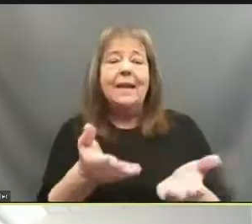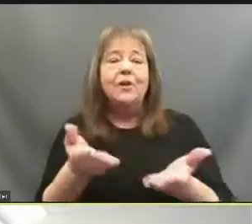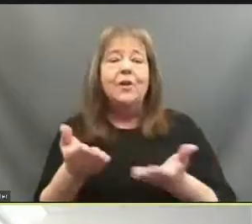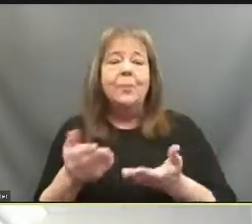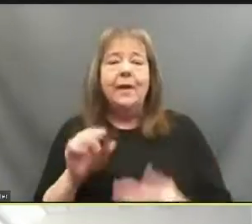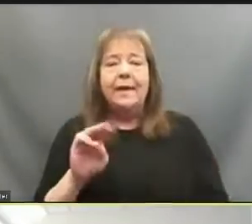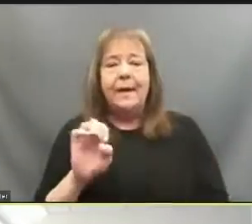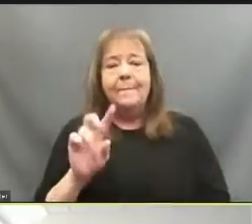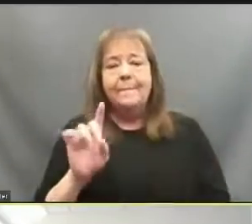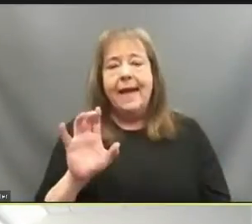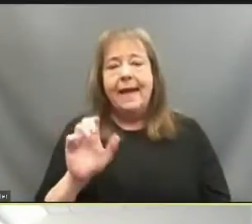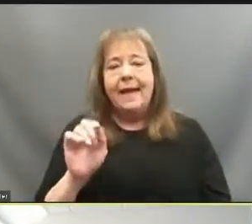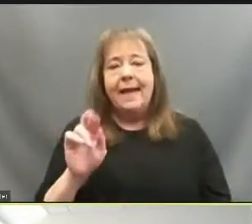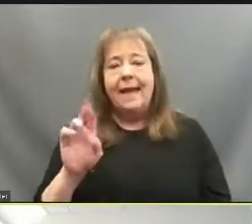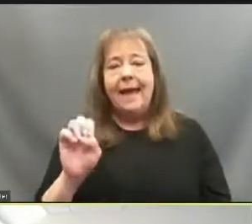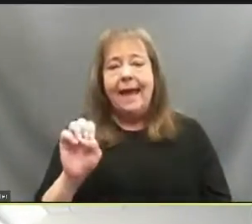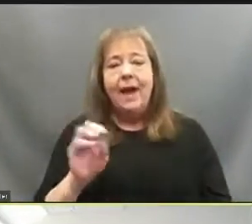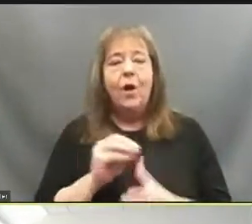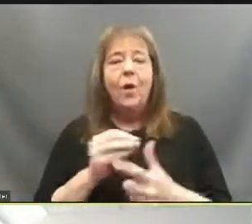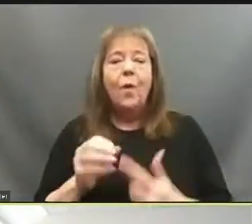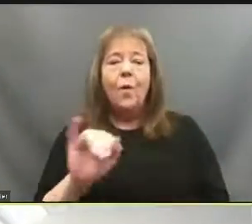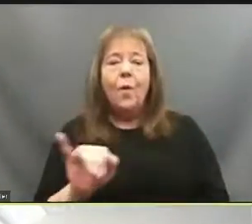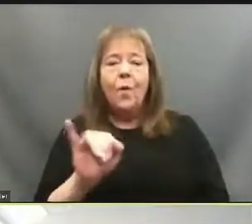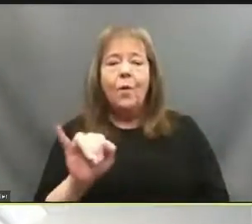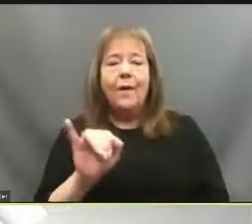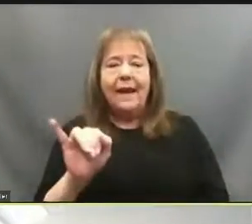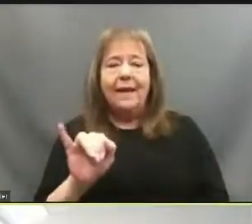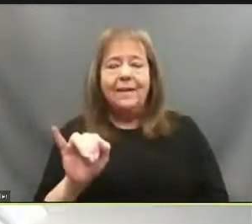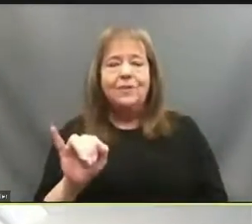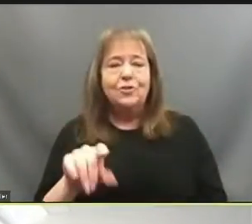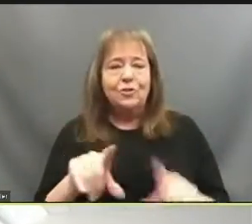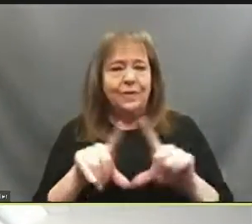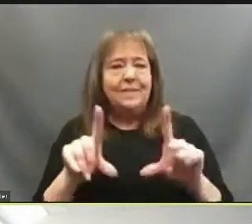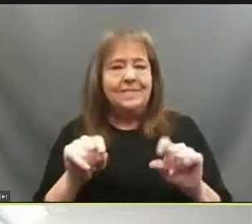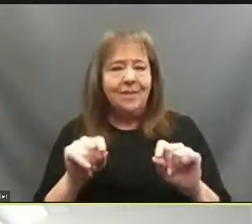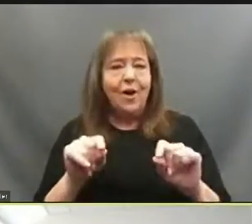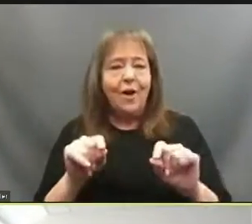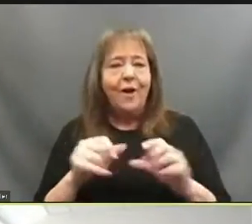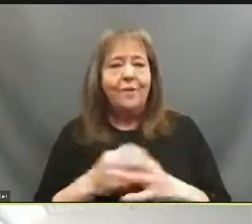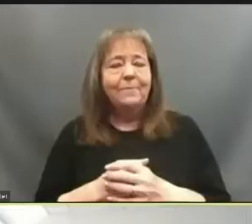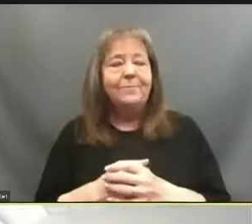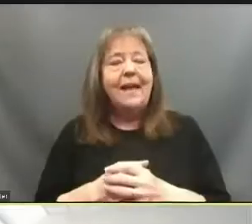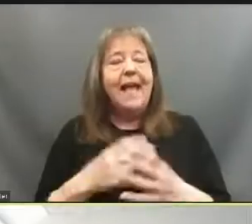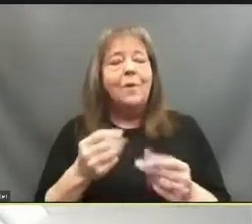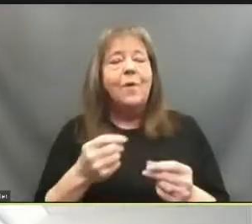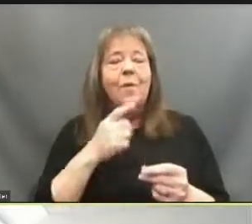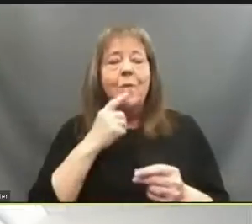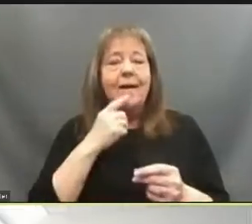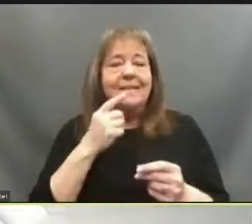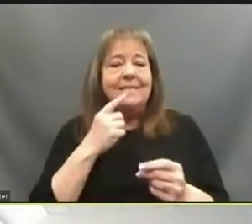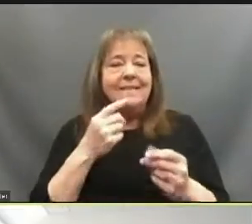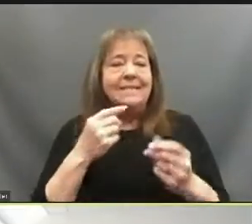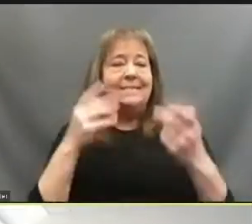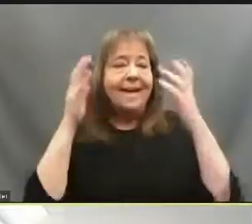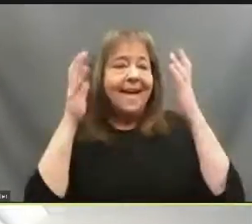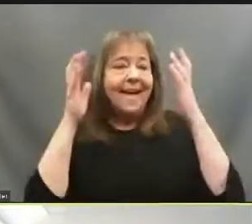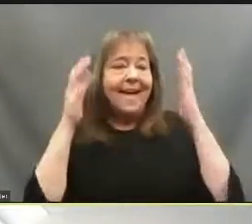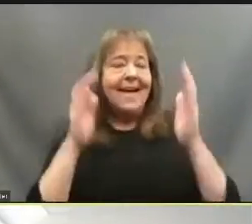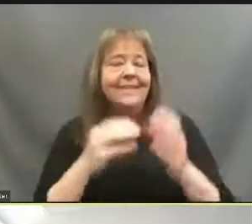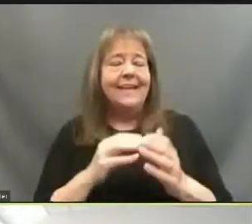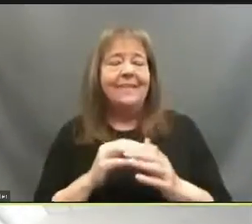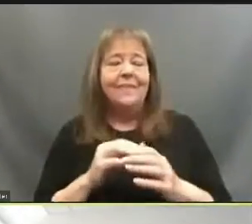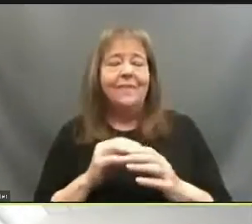Medicare card and or insurance card to participate in that program. And we'd like to give a shout out to our partners in that